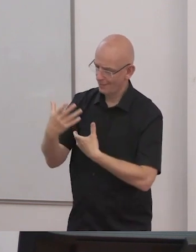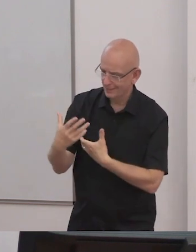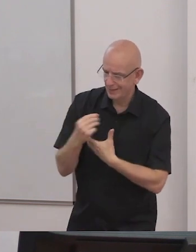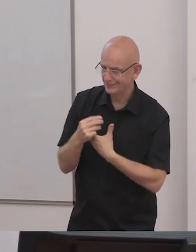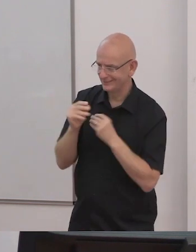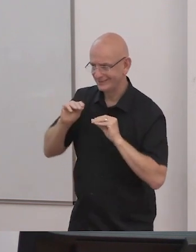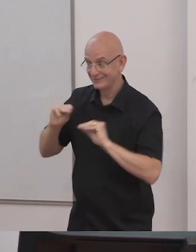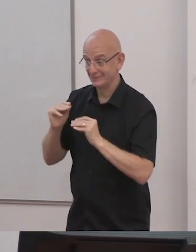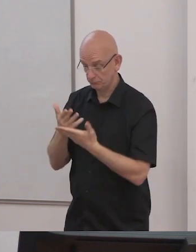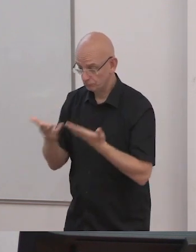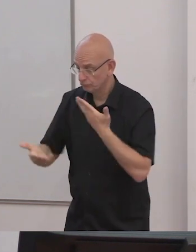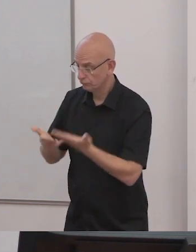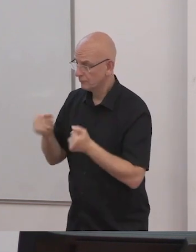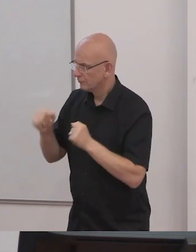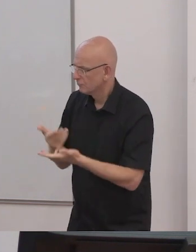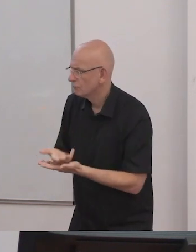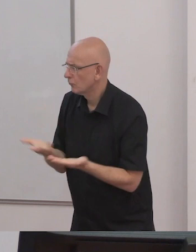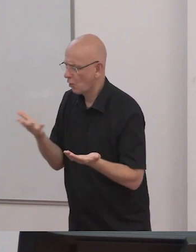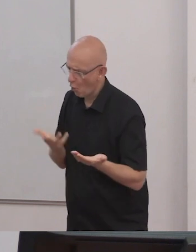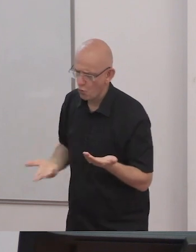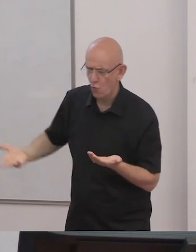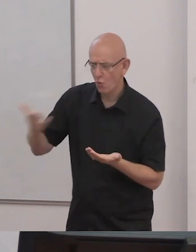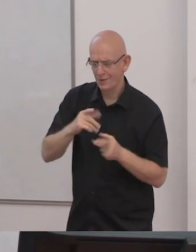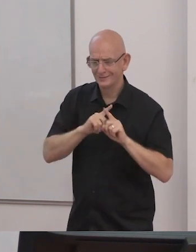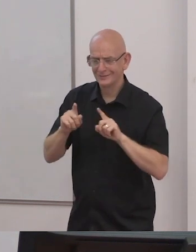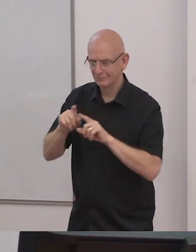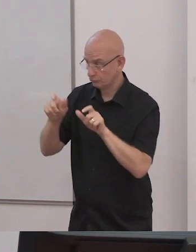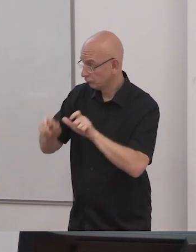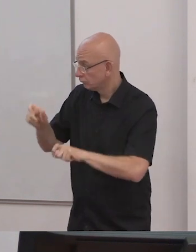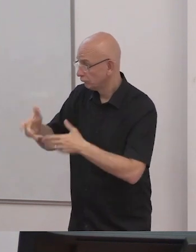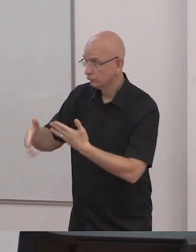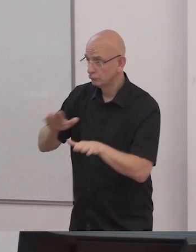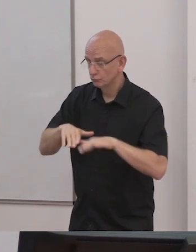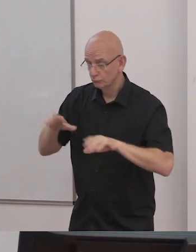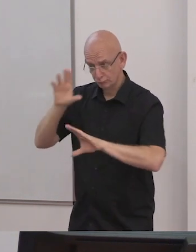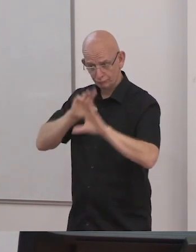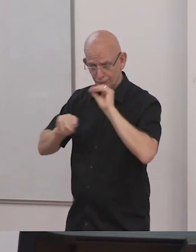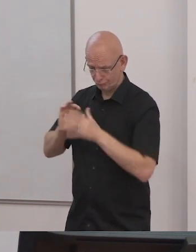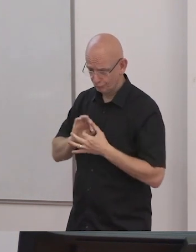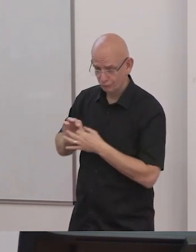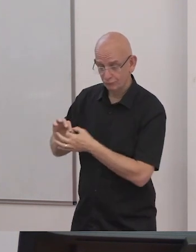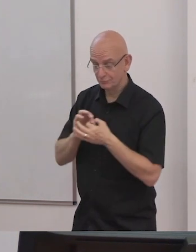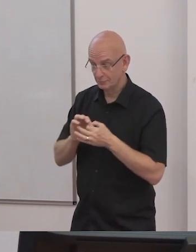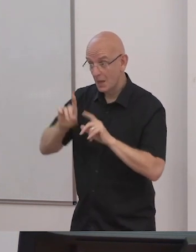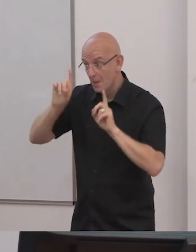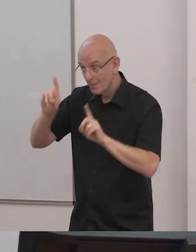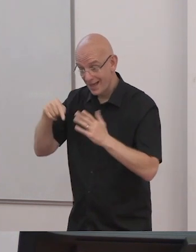is an ambitious goal rather than a transformative right